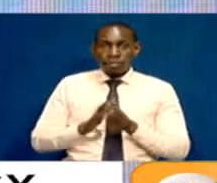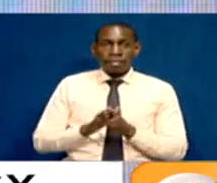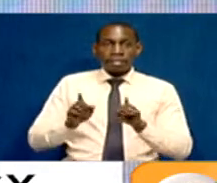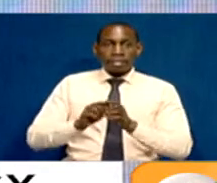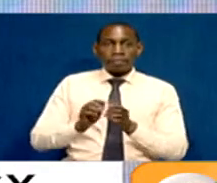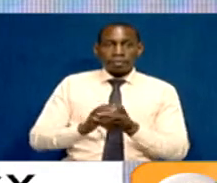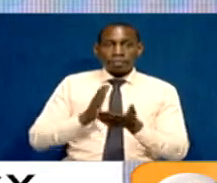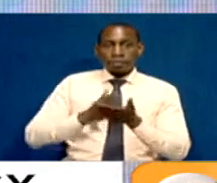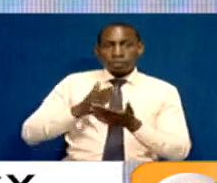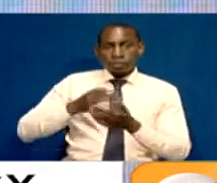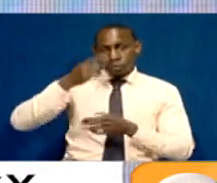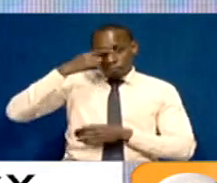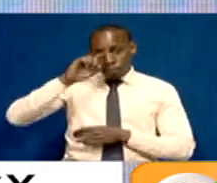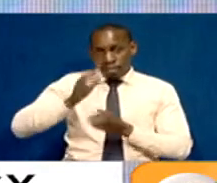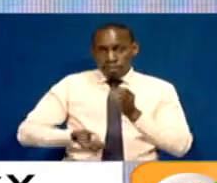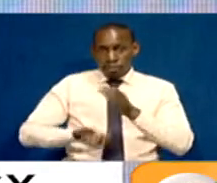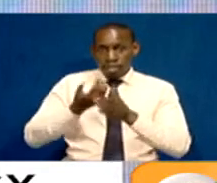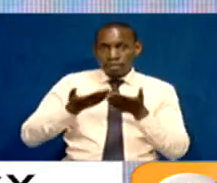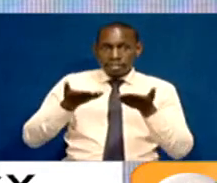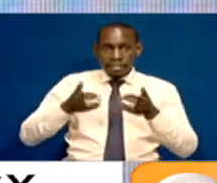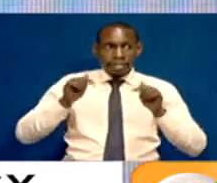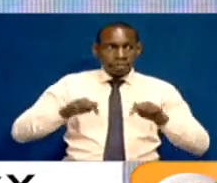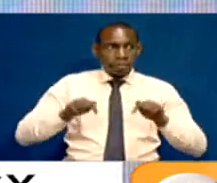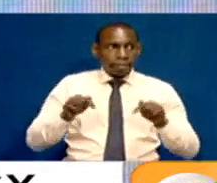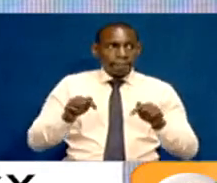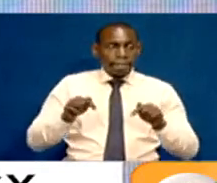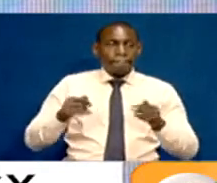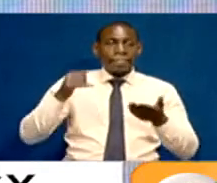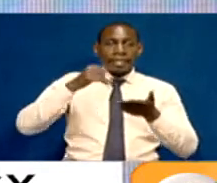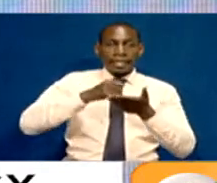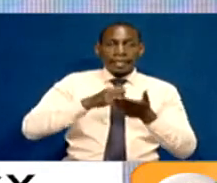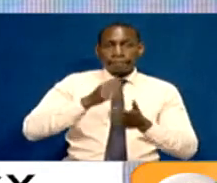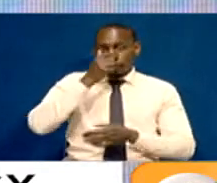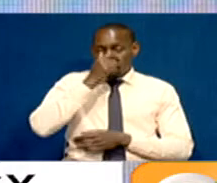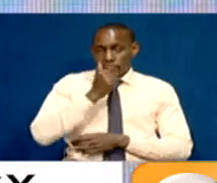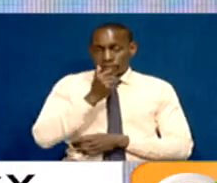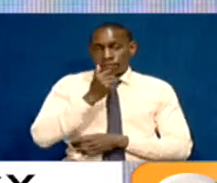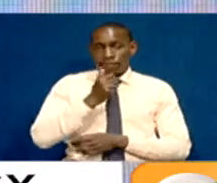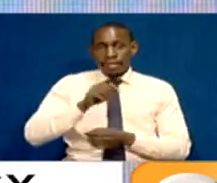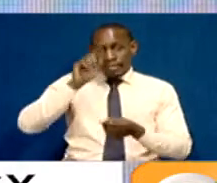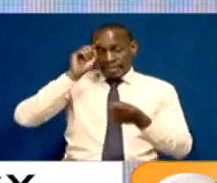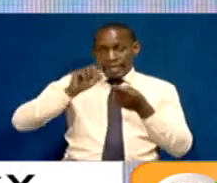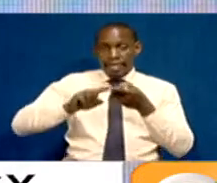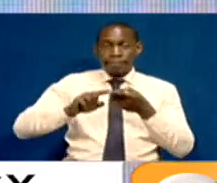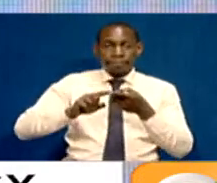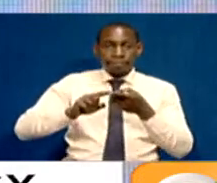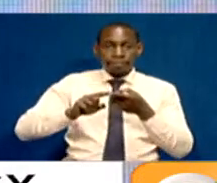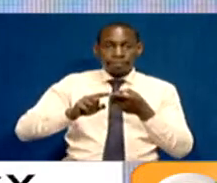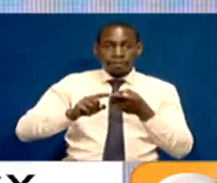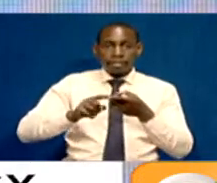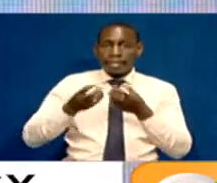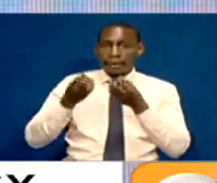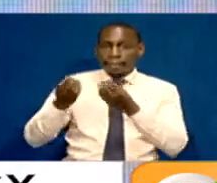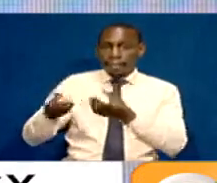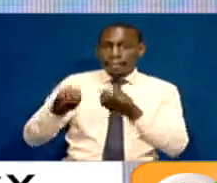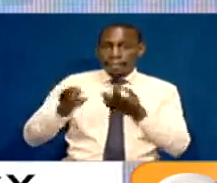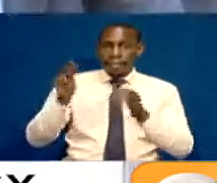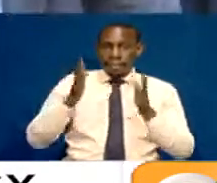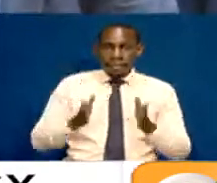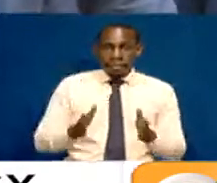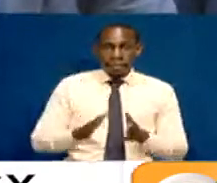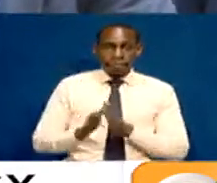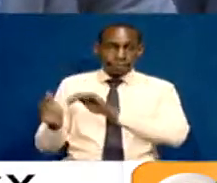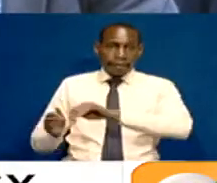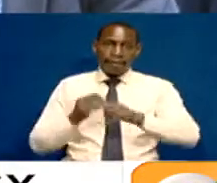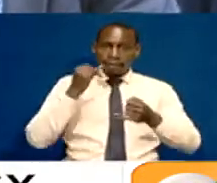the policy that we are launching here today embodies the wish and the aspirations of the majority of Kenyans.